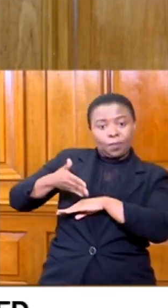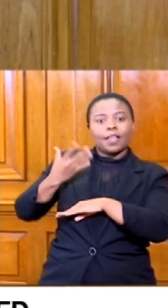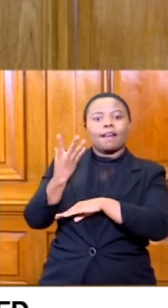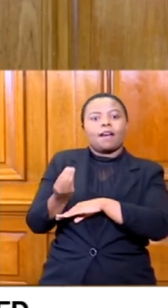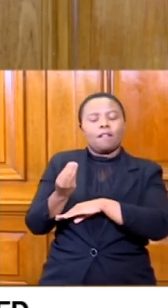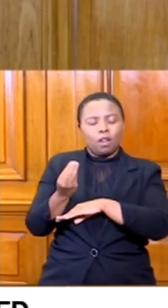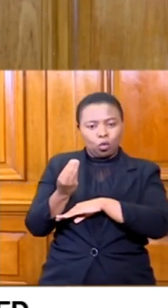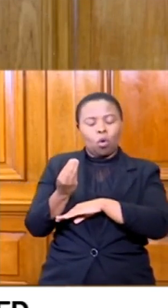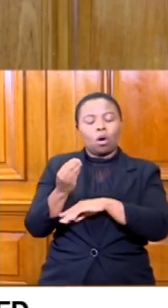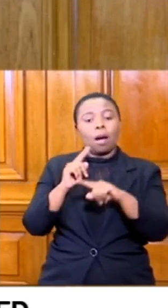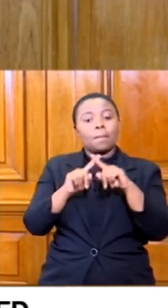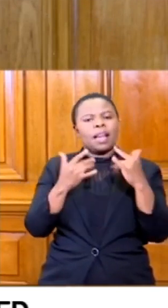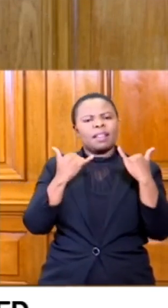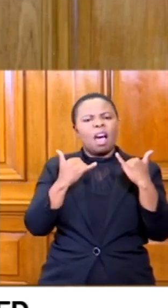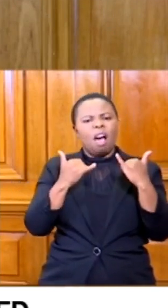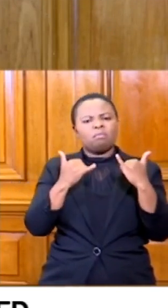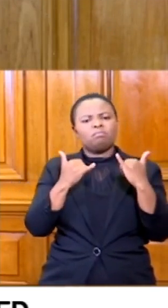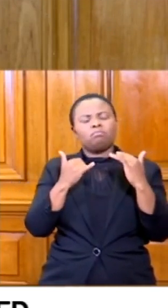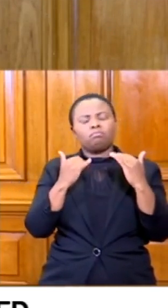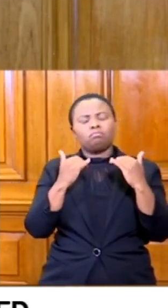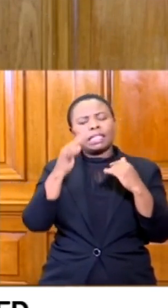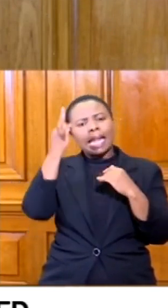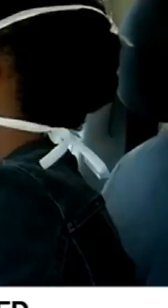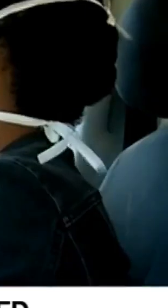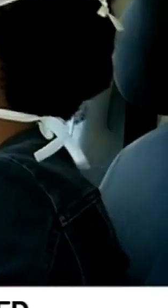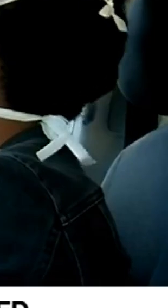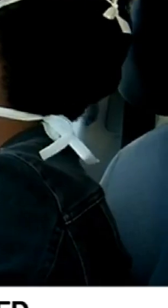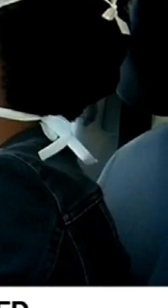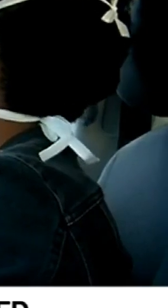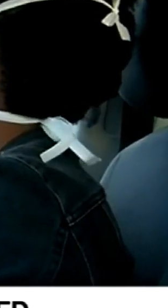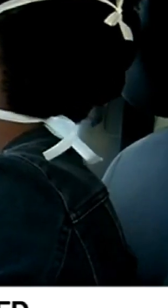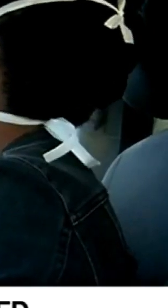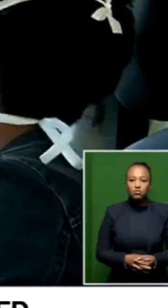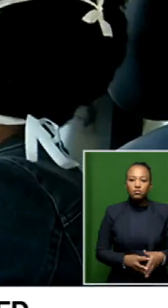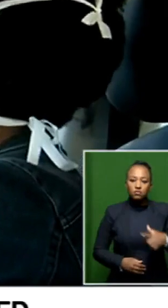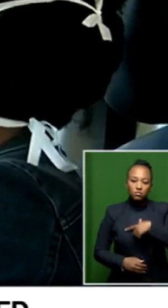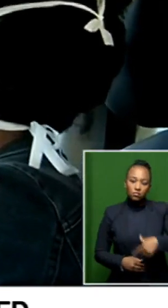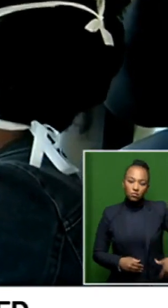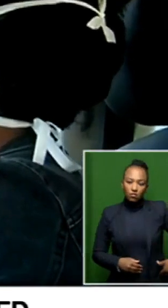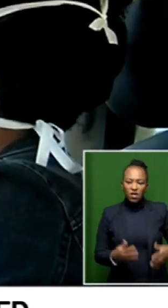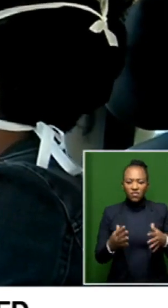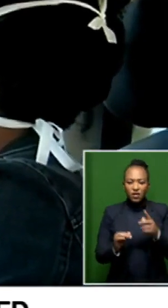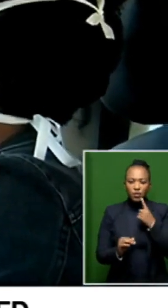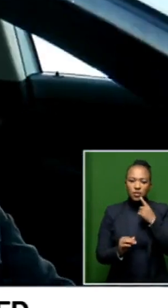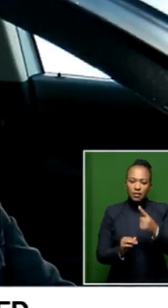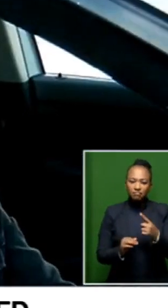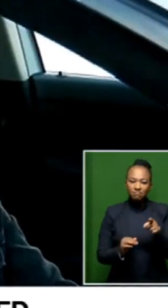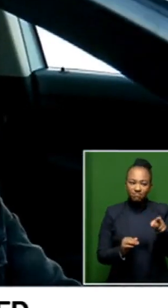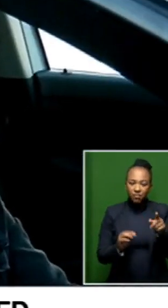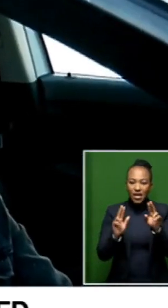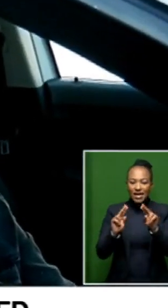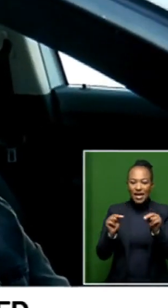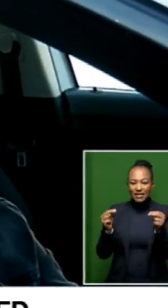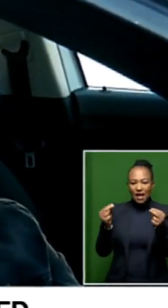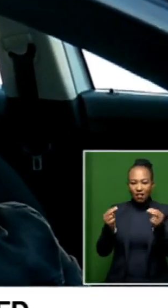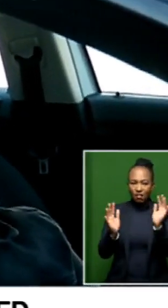longer require that we remain in a national state of disaster. The President says the introduction of the state of disaster